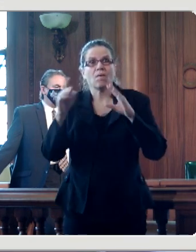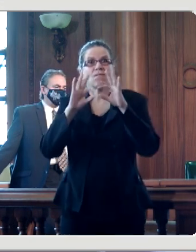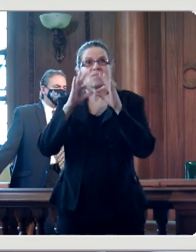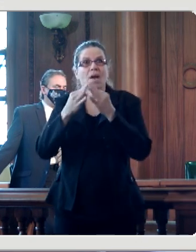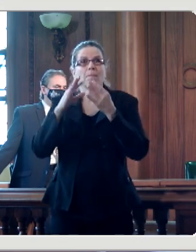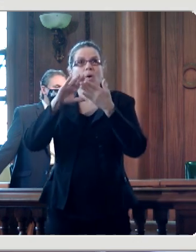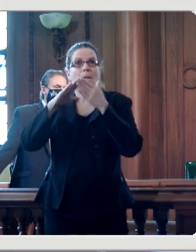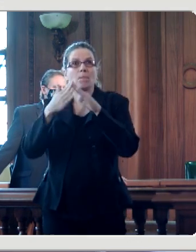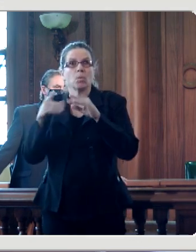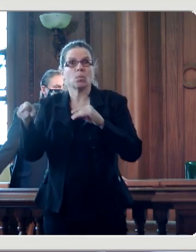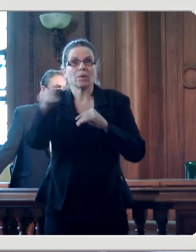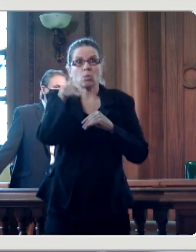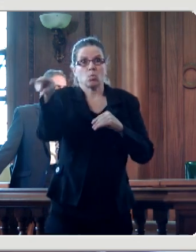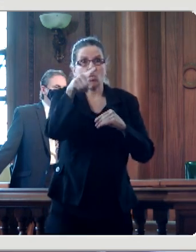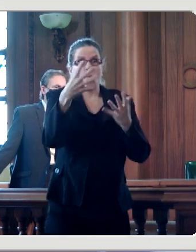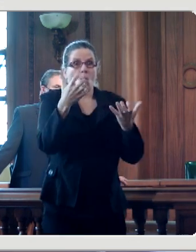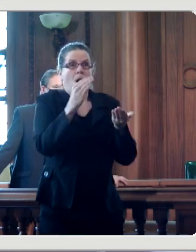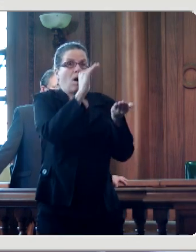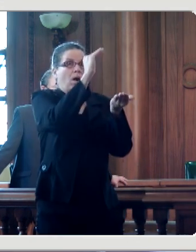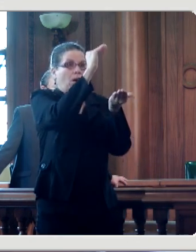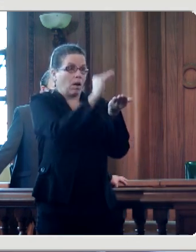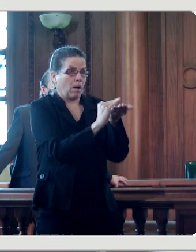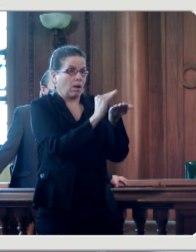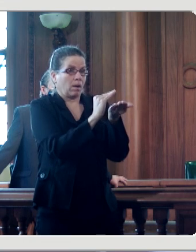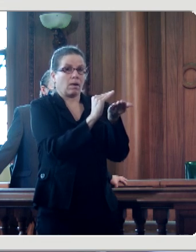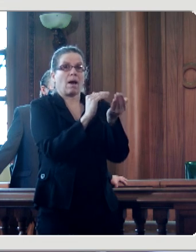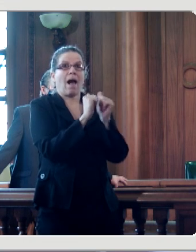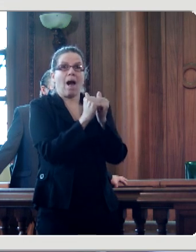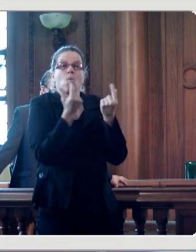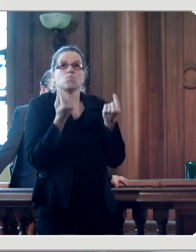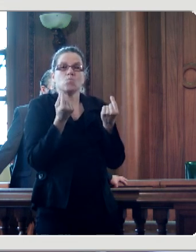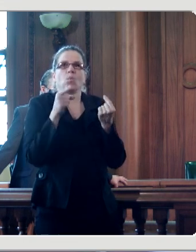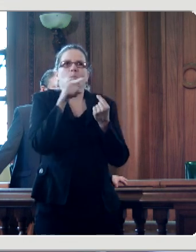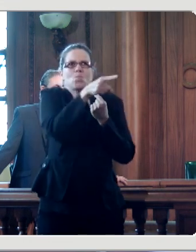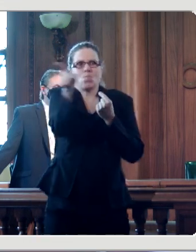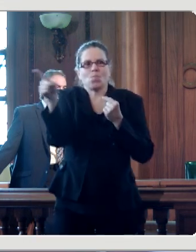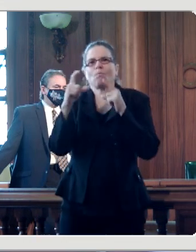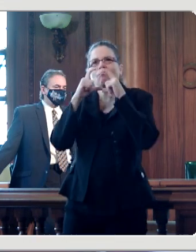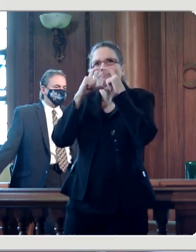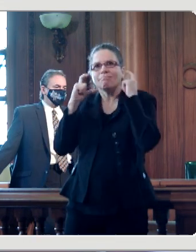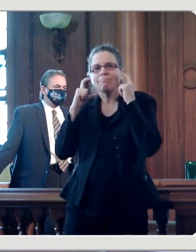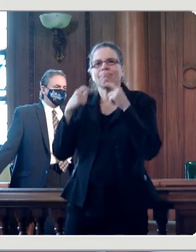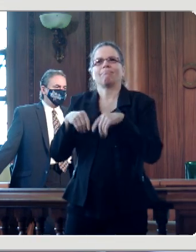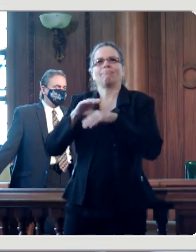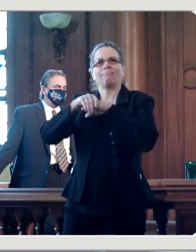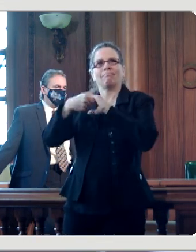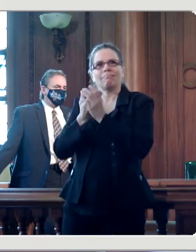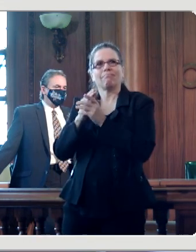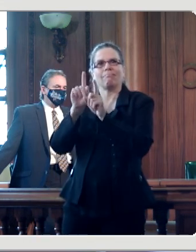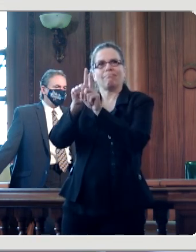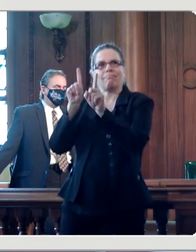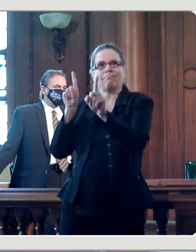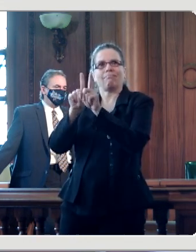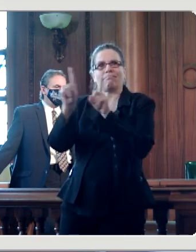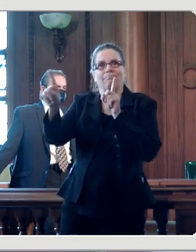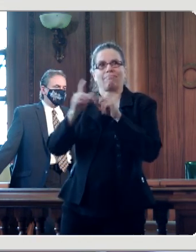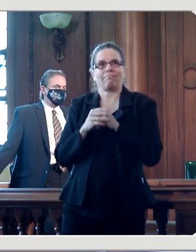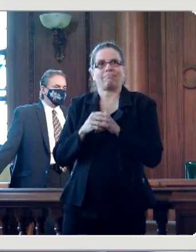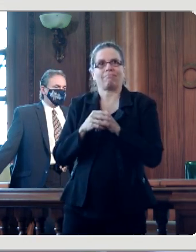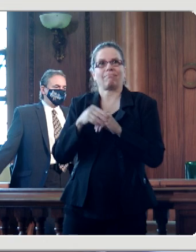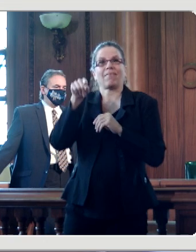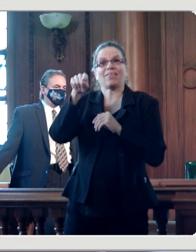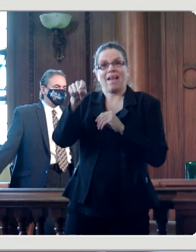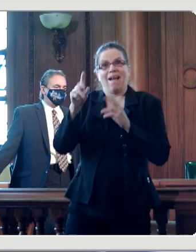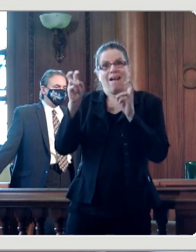your distance. Please think of it as a community harm reduction initiative. Reduce